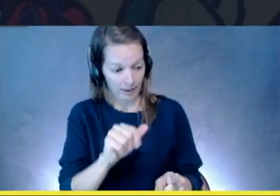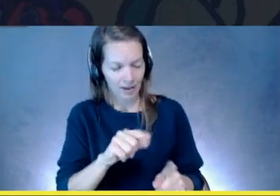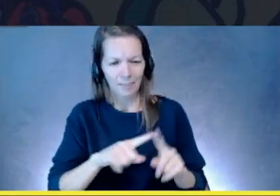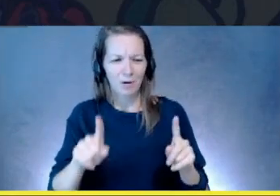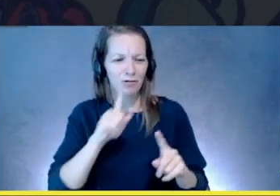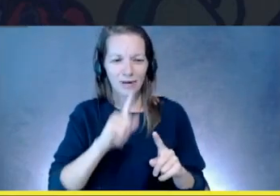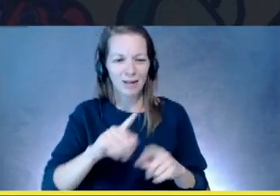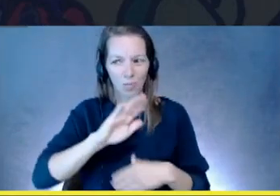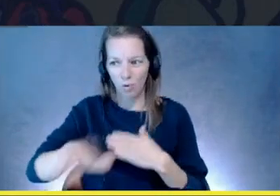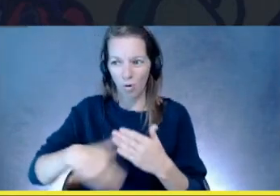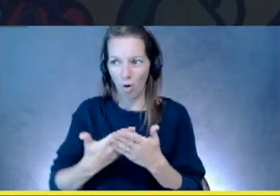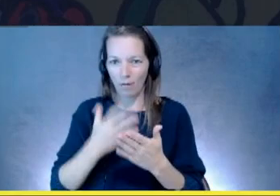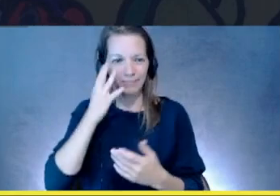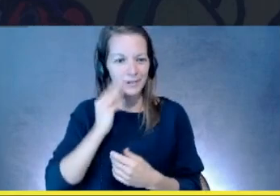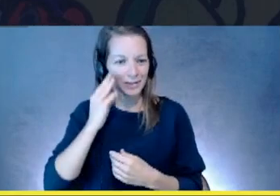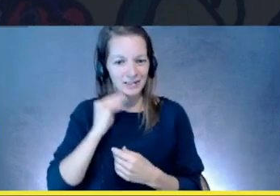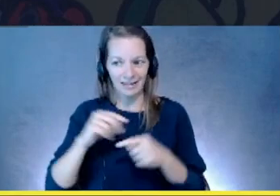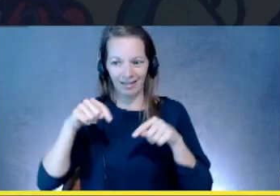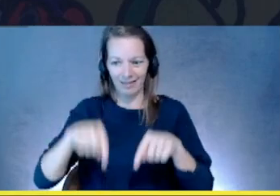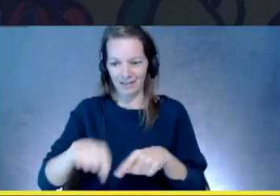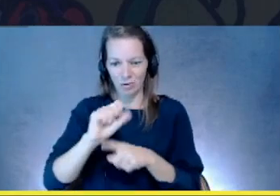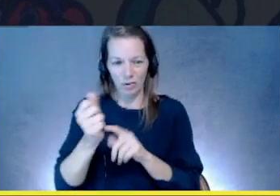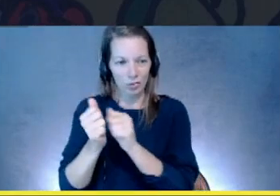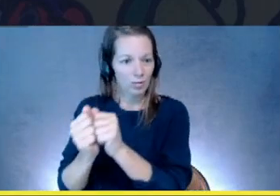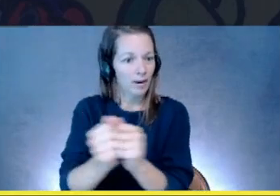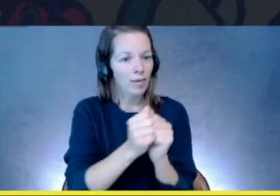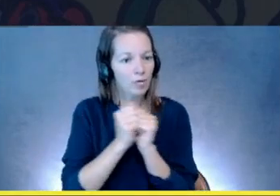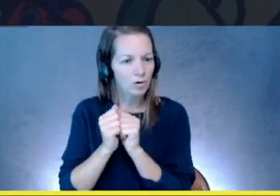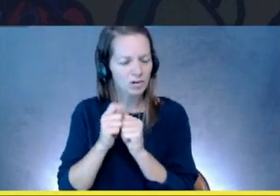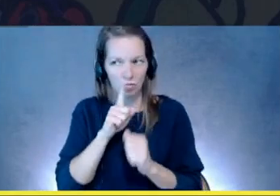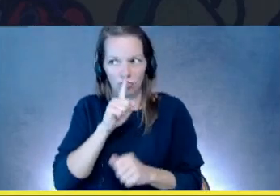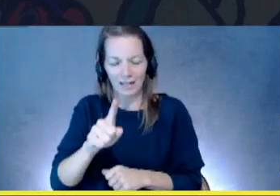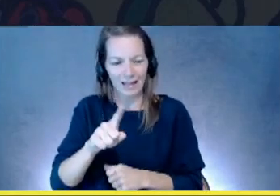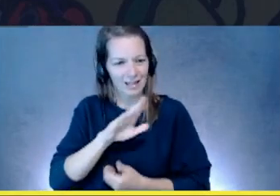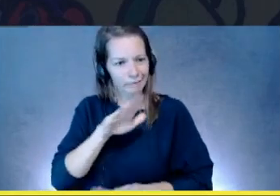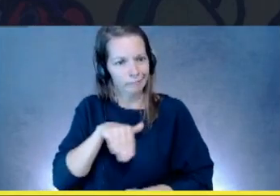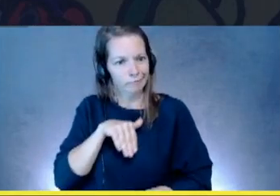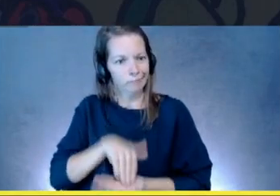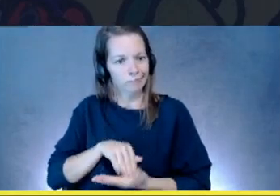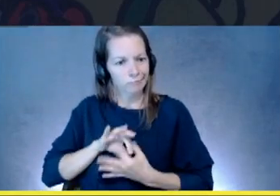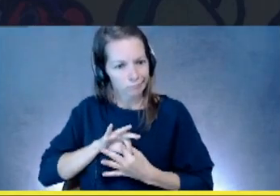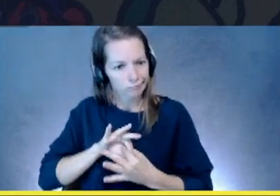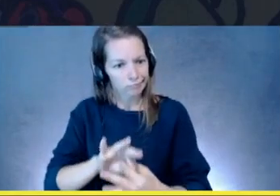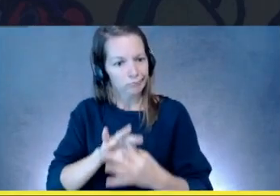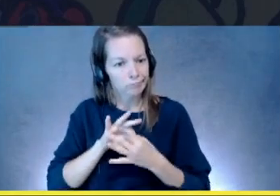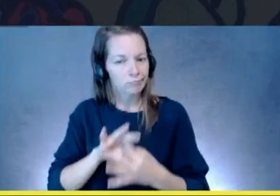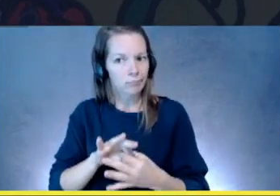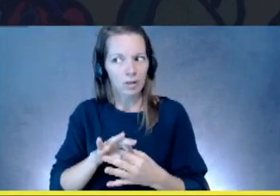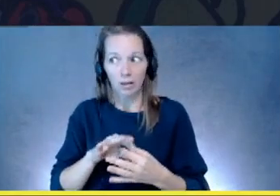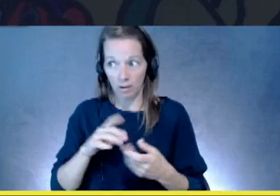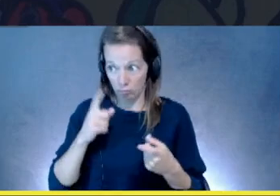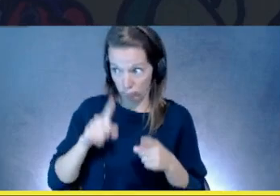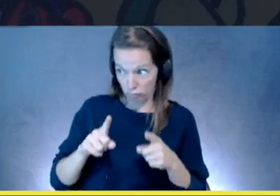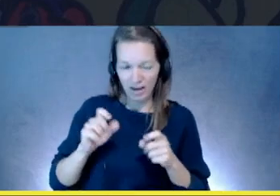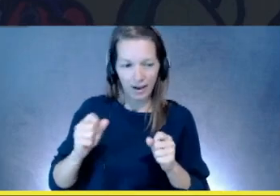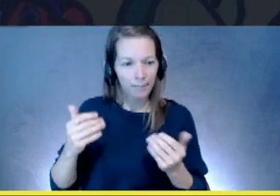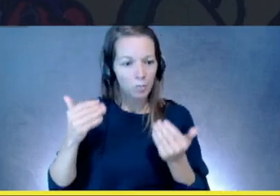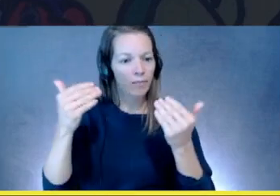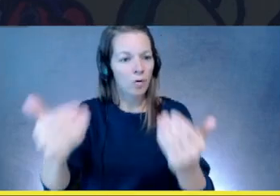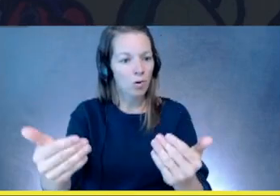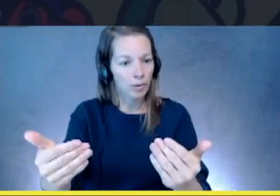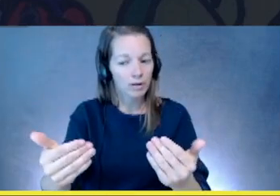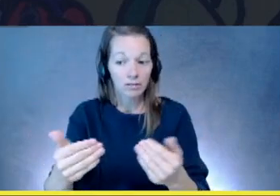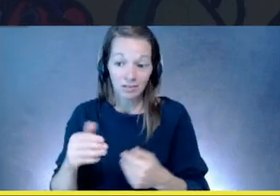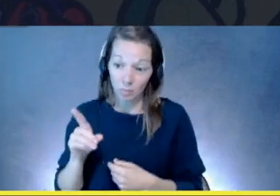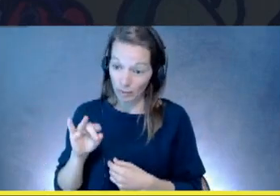this together. And if we could find some commonality, some things that unite us, we can probably move forward. And that's exactly what we did. You